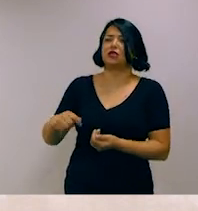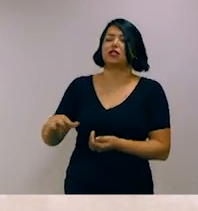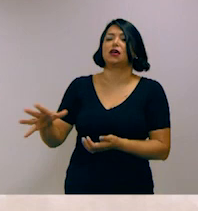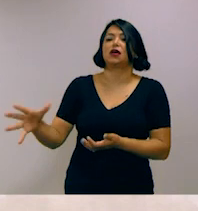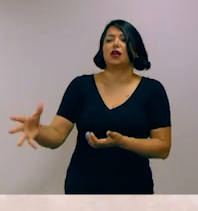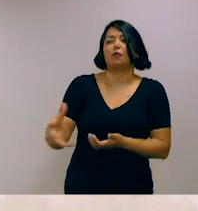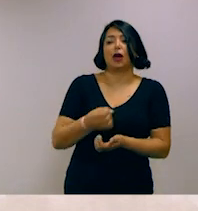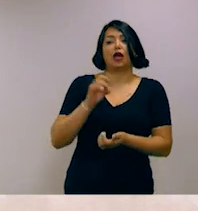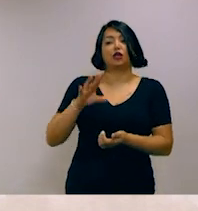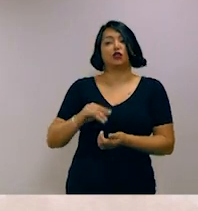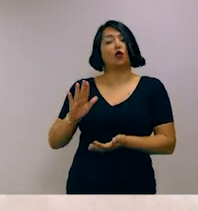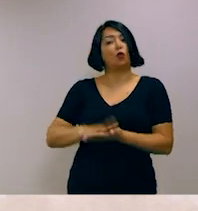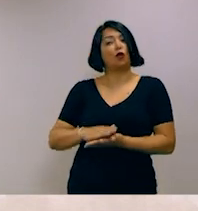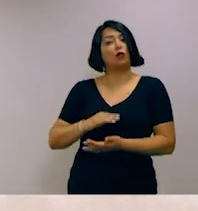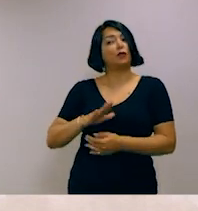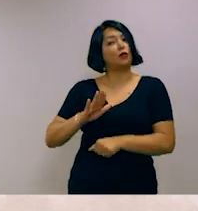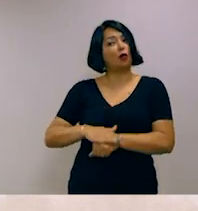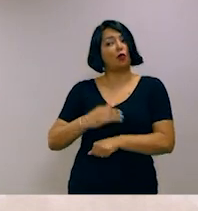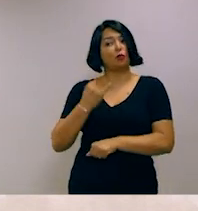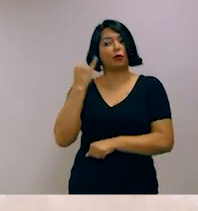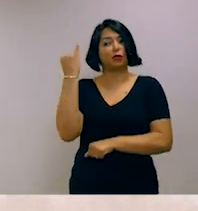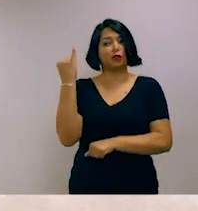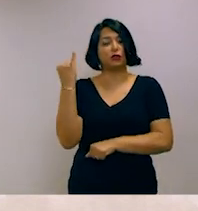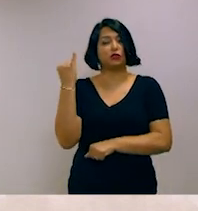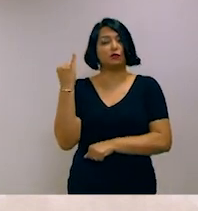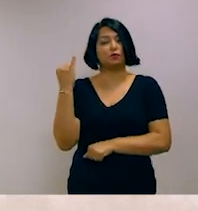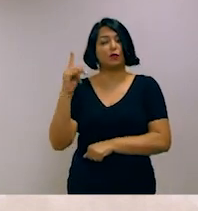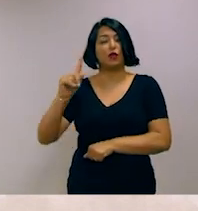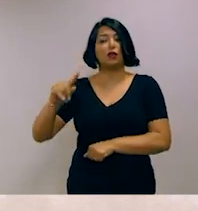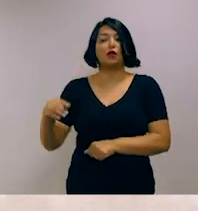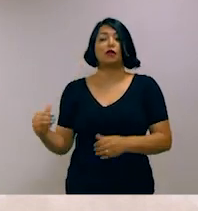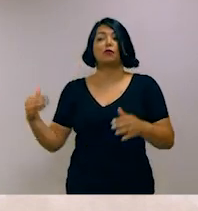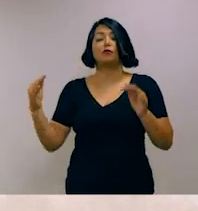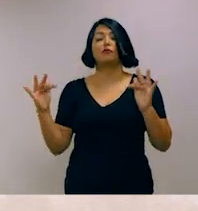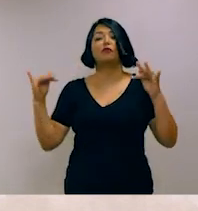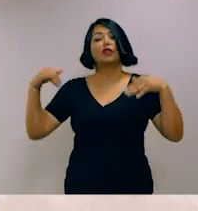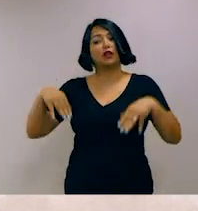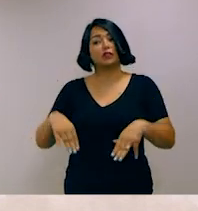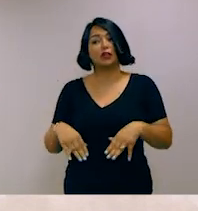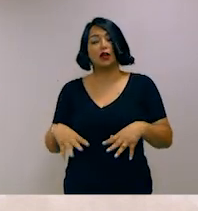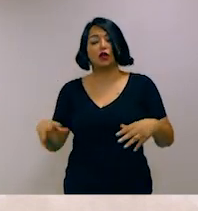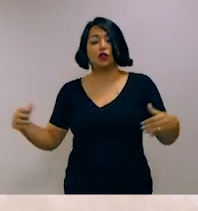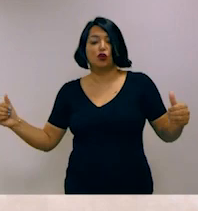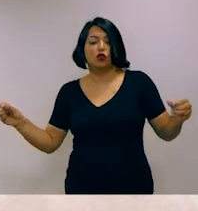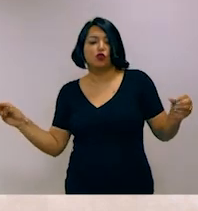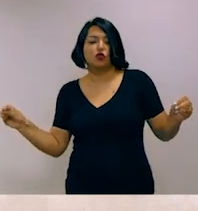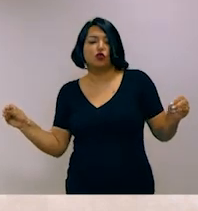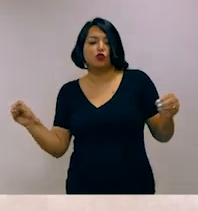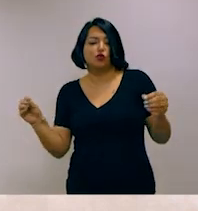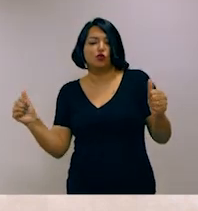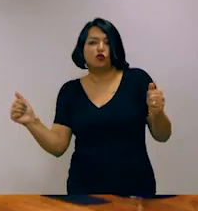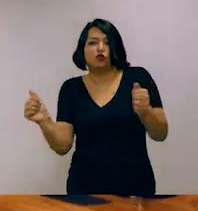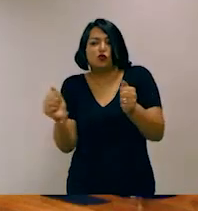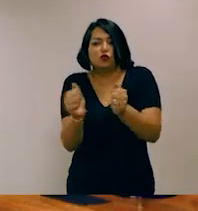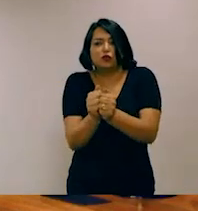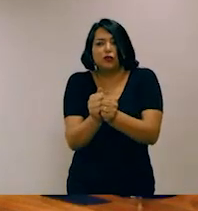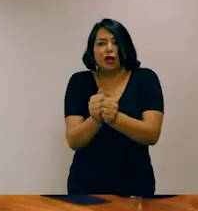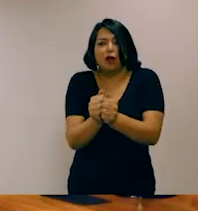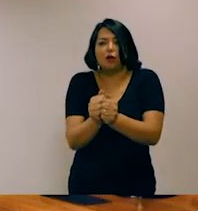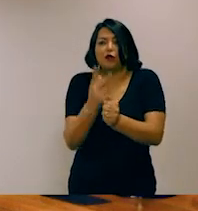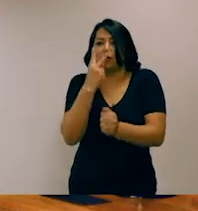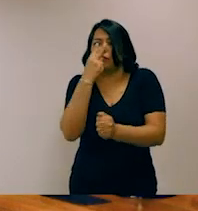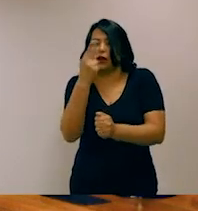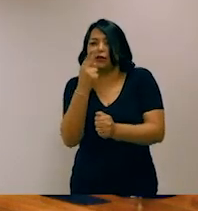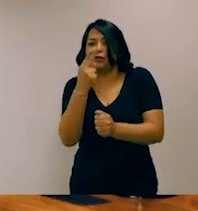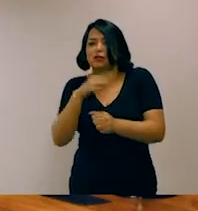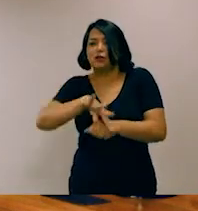relevant, reducing their dimensions, and clustering. So you're going to put items together that are similar,